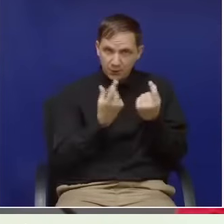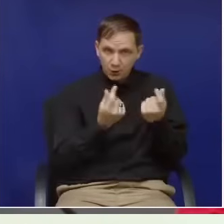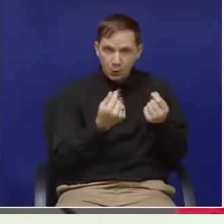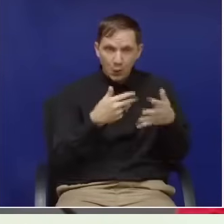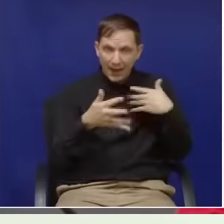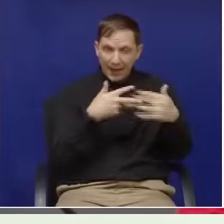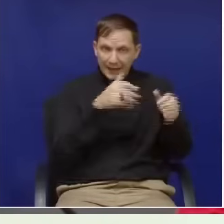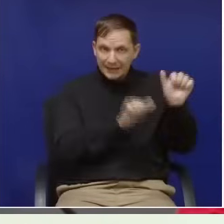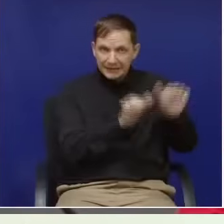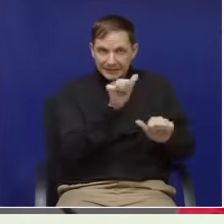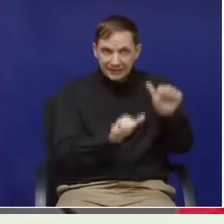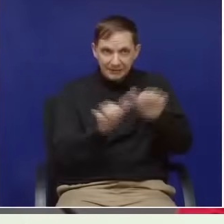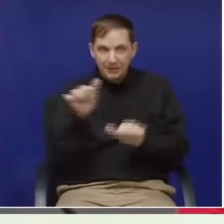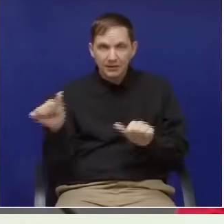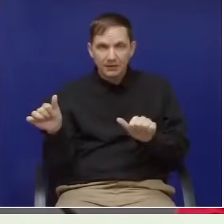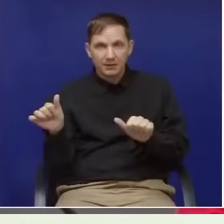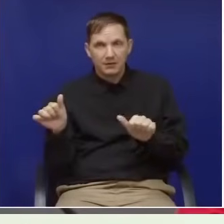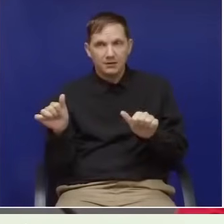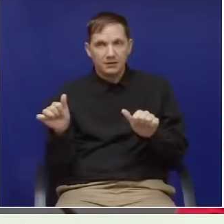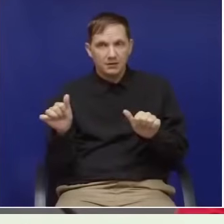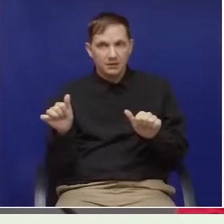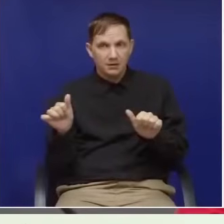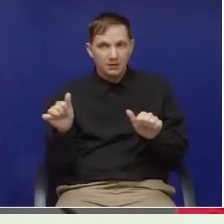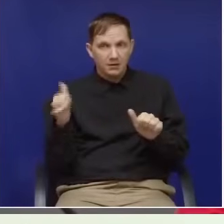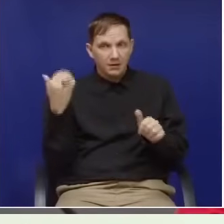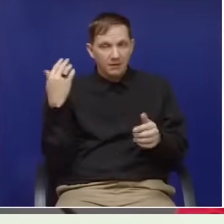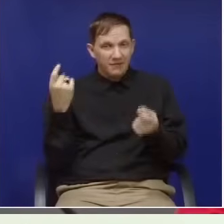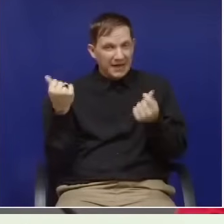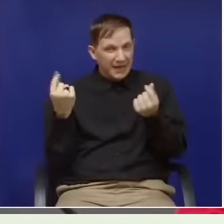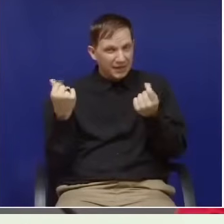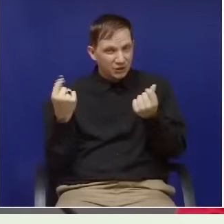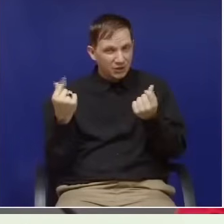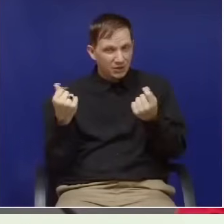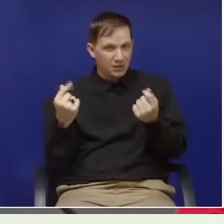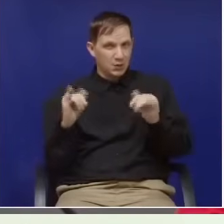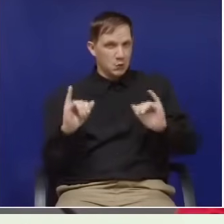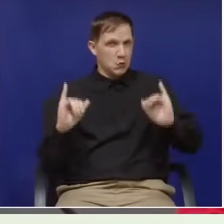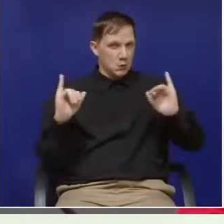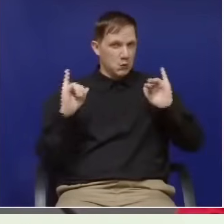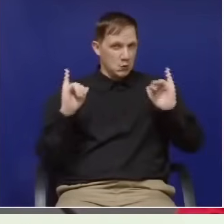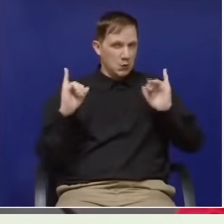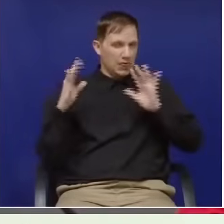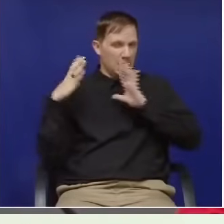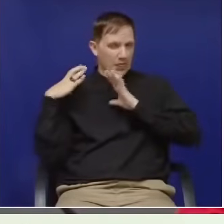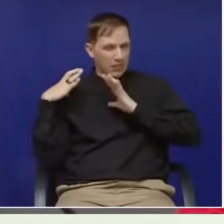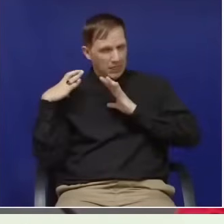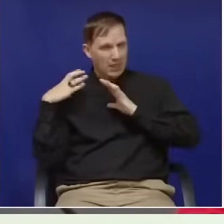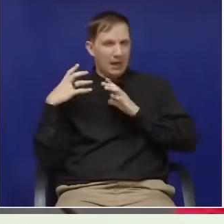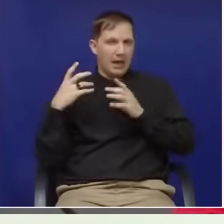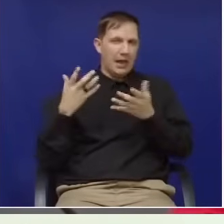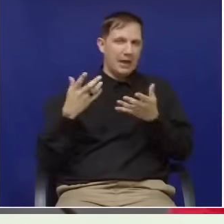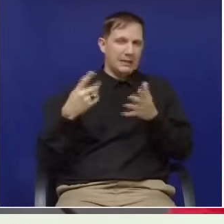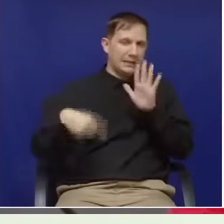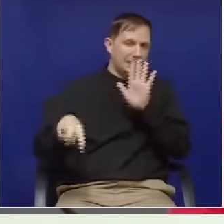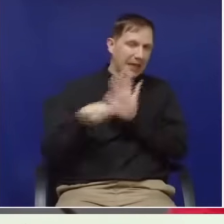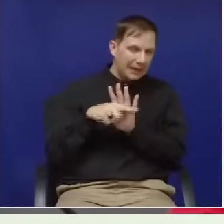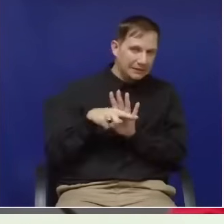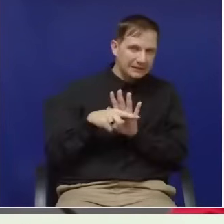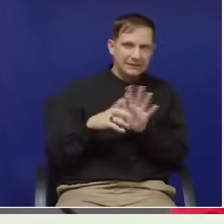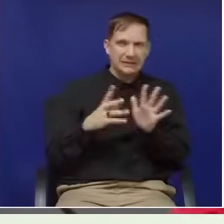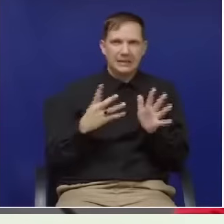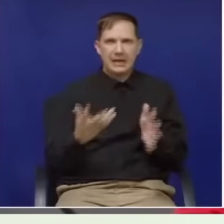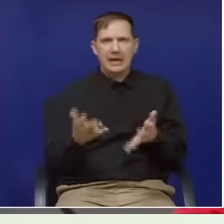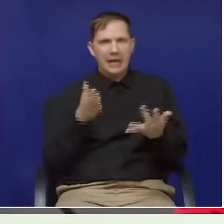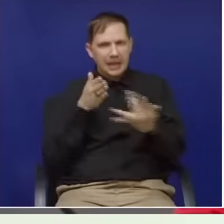the extent as to which financial distress, medical debt, and lack of health care access